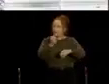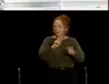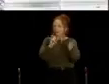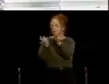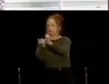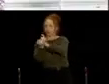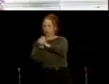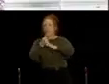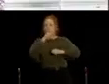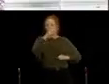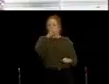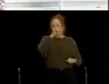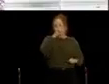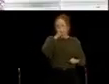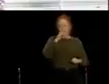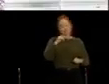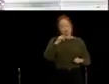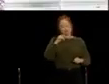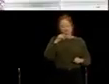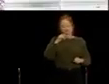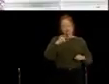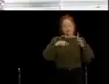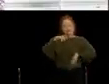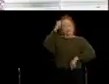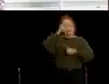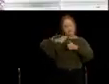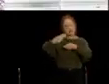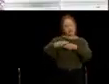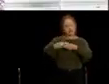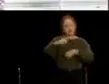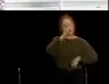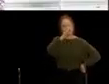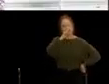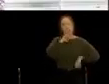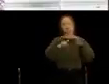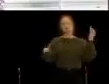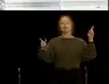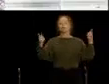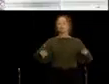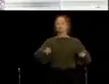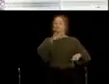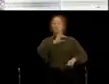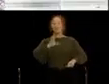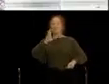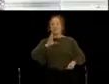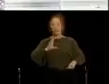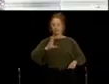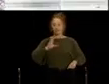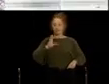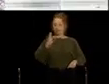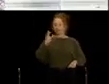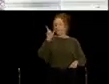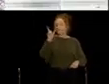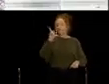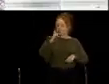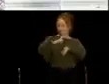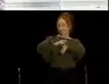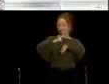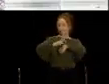I cannot even remember. I was in the cafeteria eating lunch, and he was busy making fun of